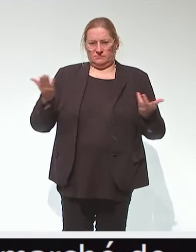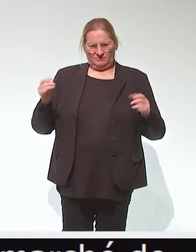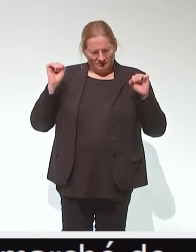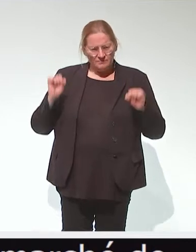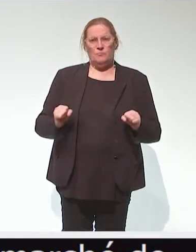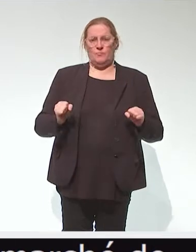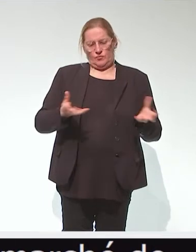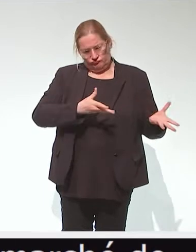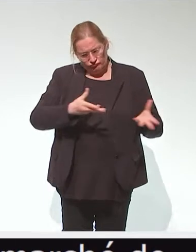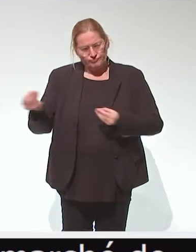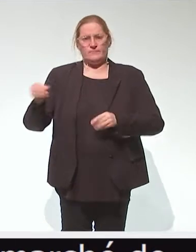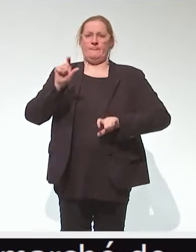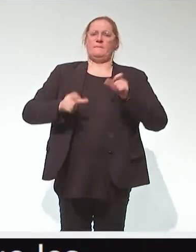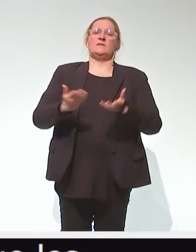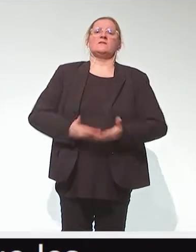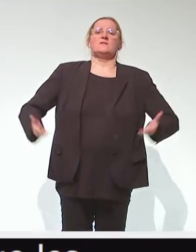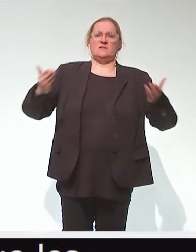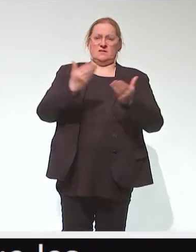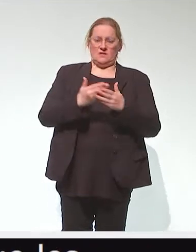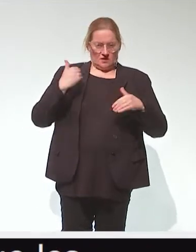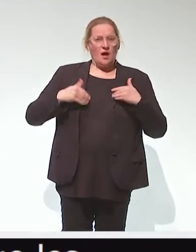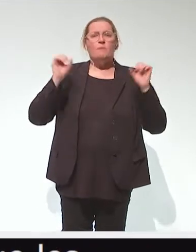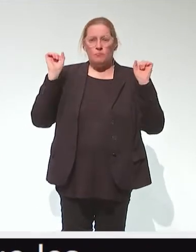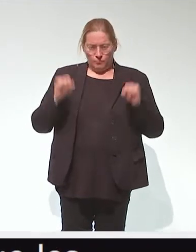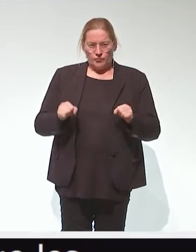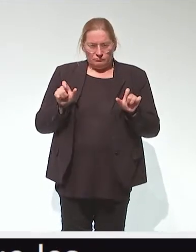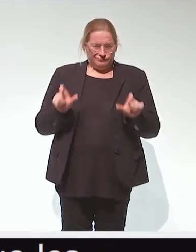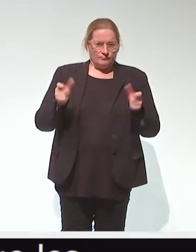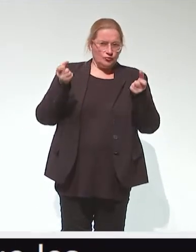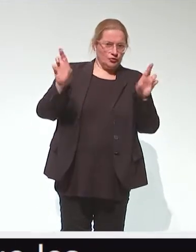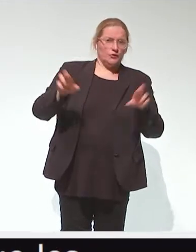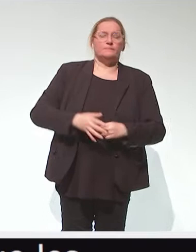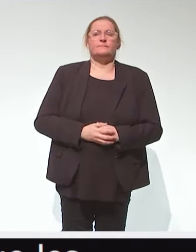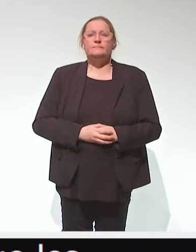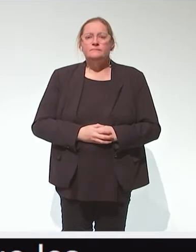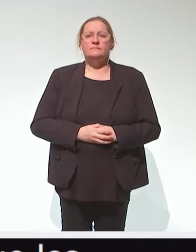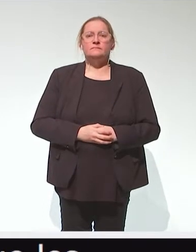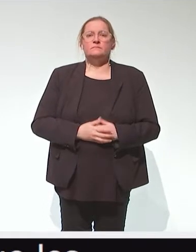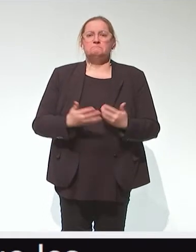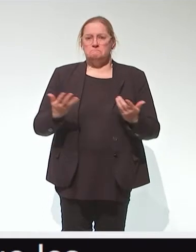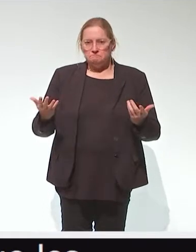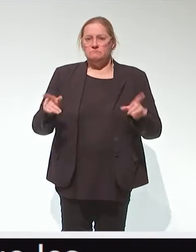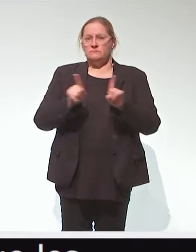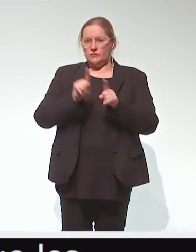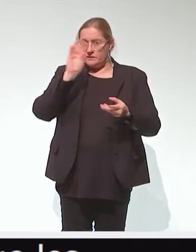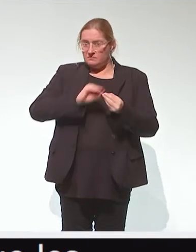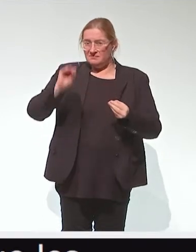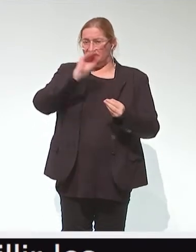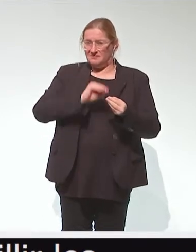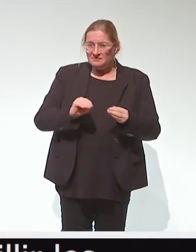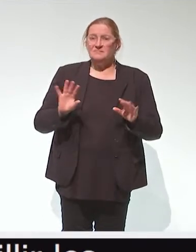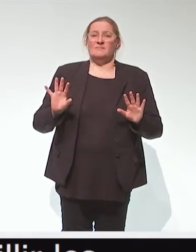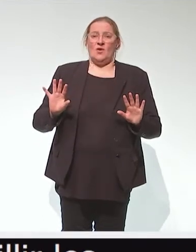refer to this as the whole issue of transitioning from education, as I spoke about earlier,